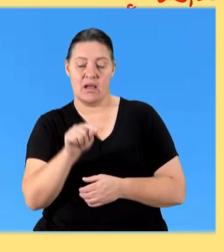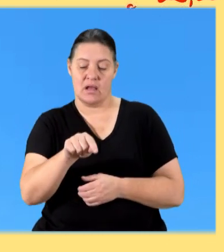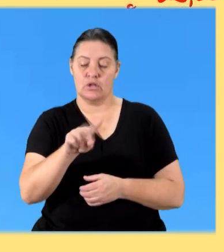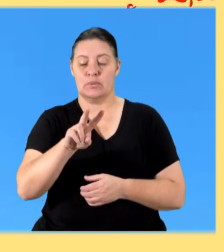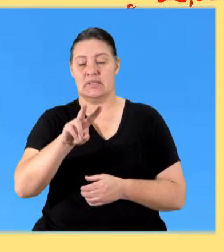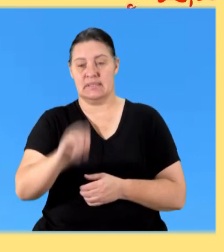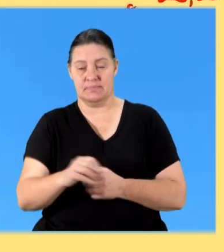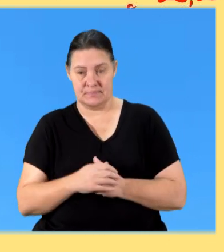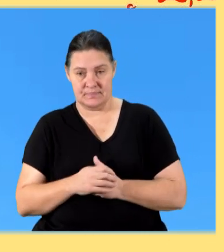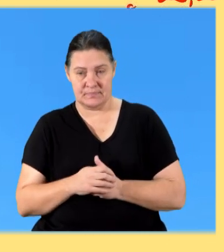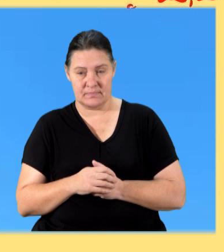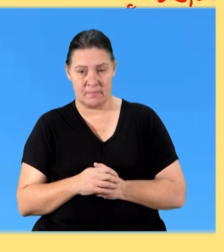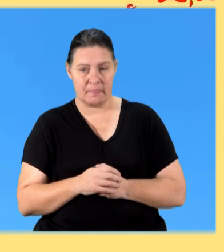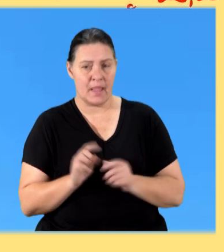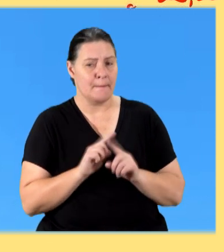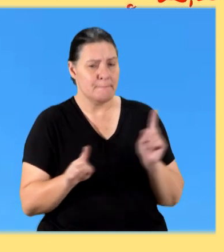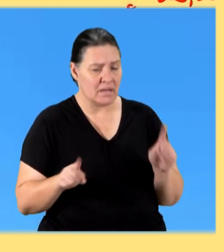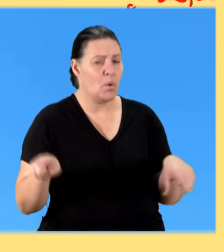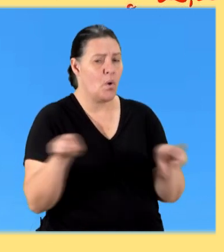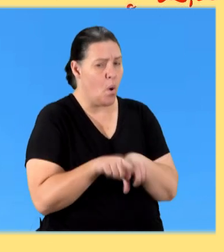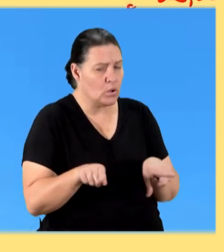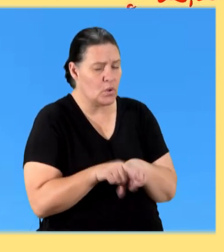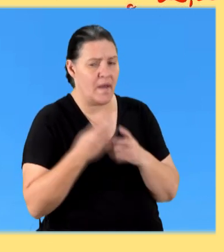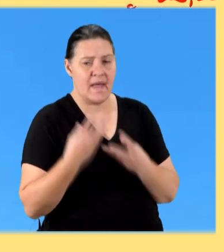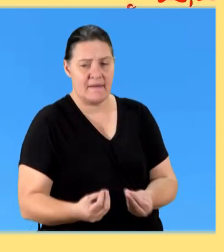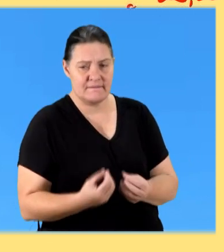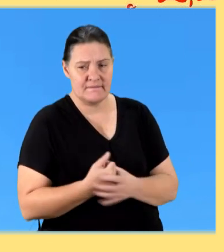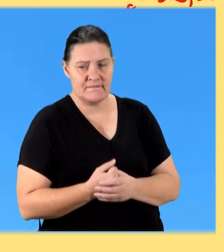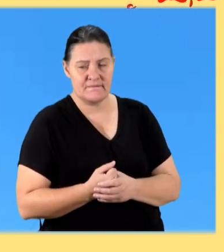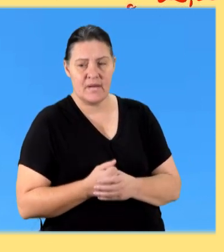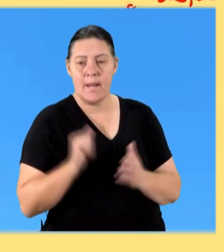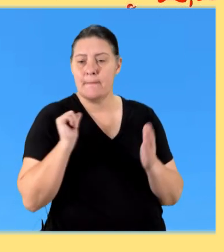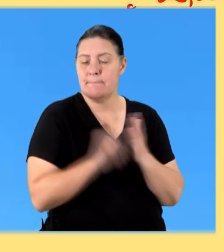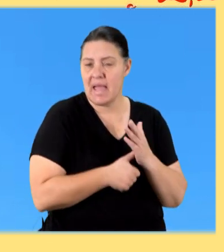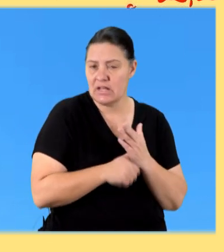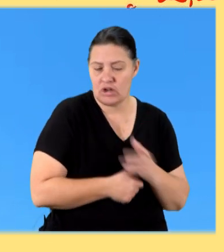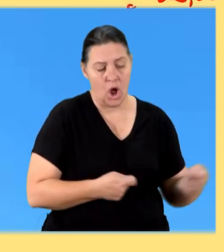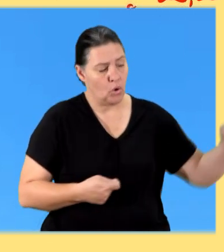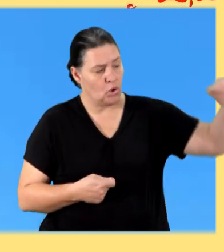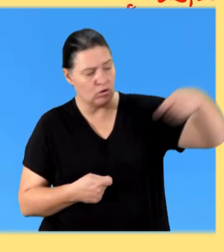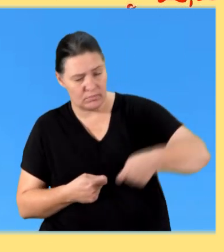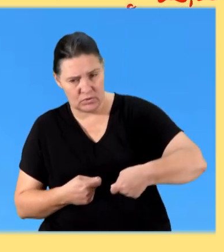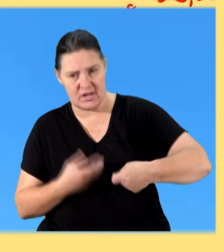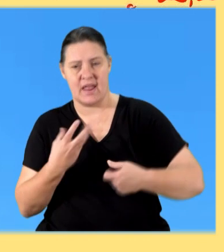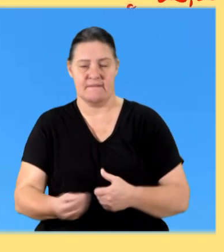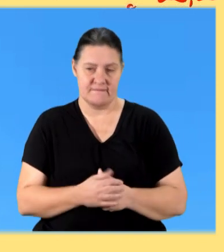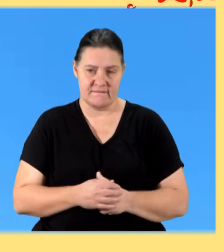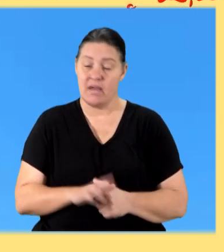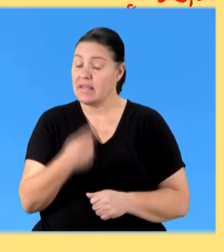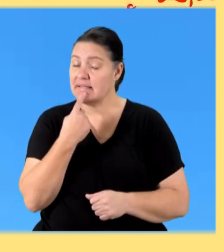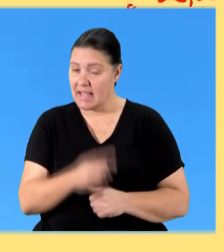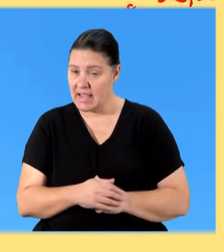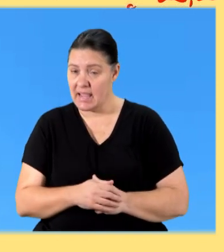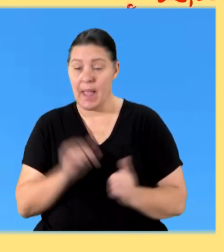20. But we also have pension fund contribution, and they